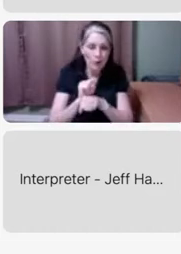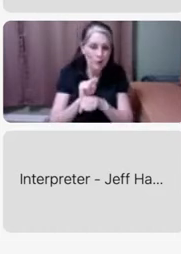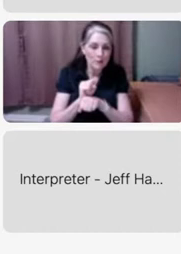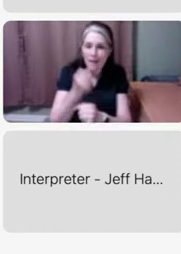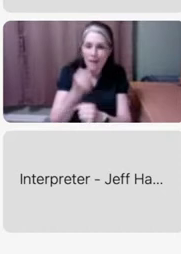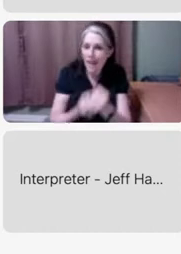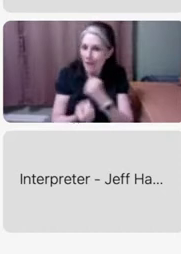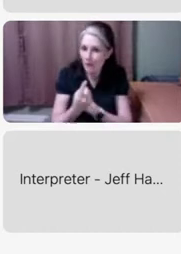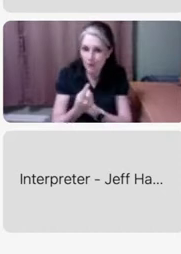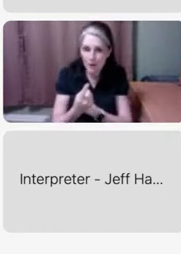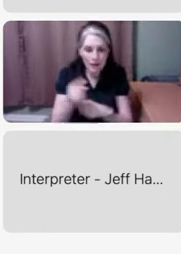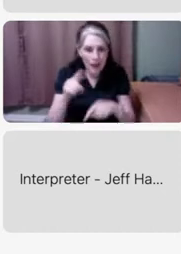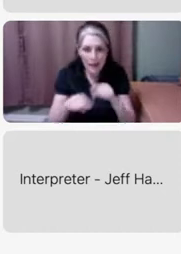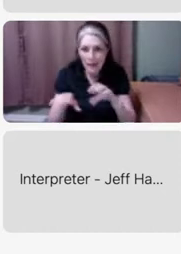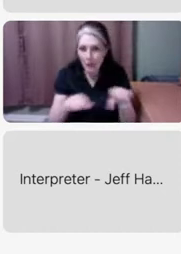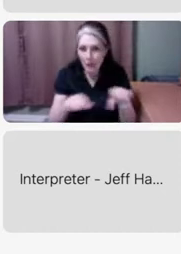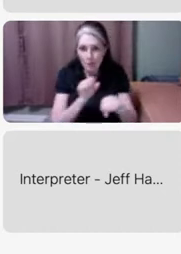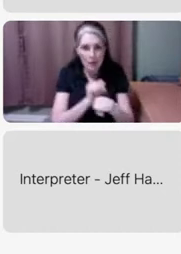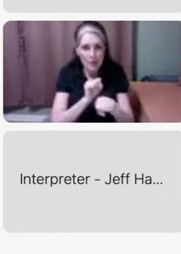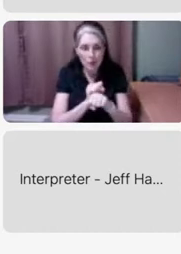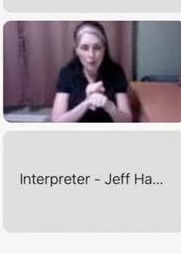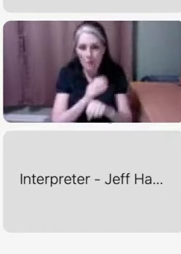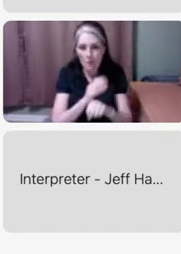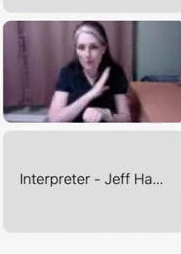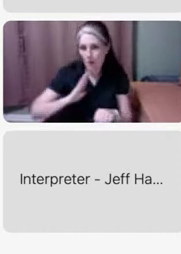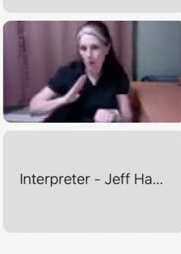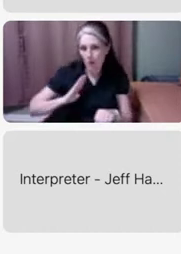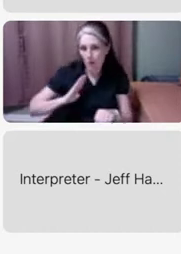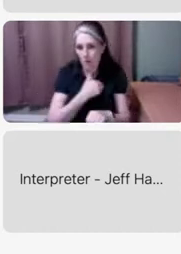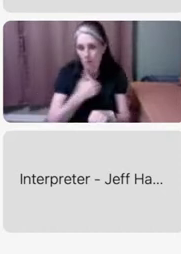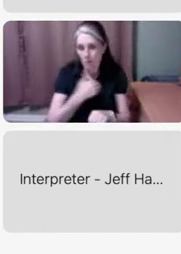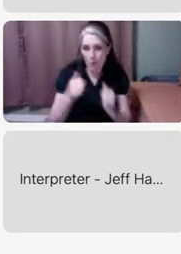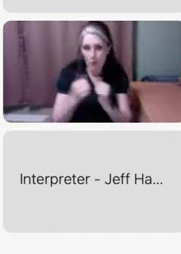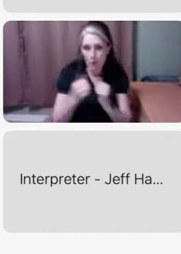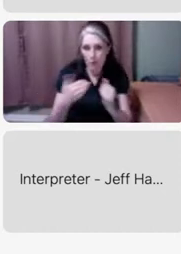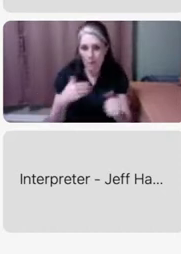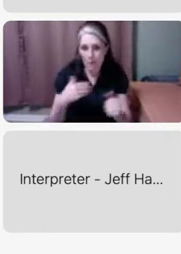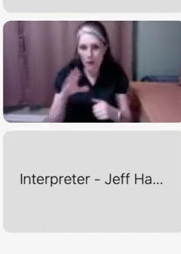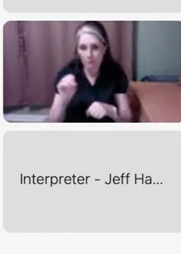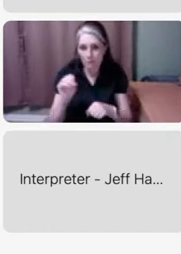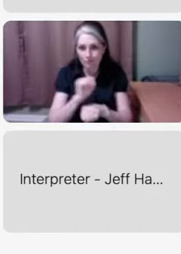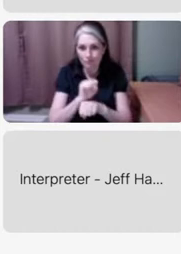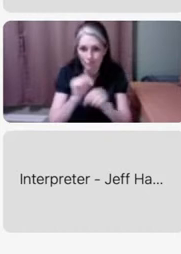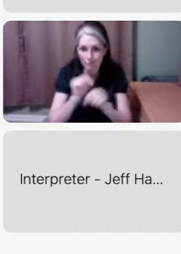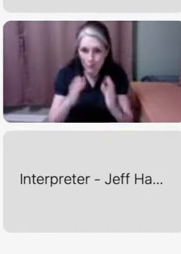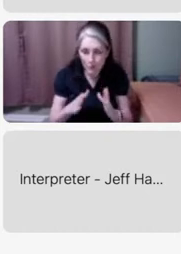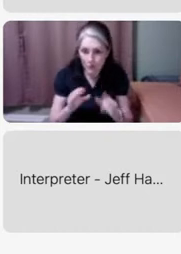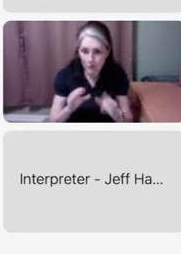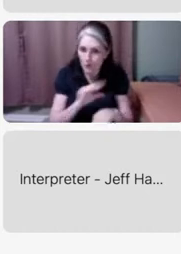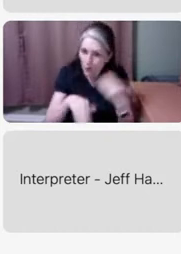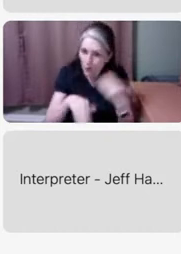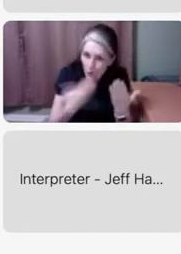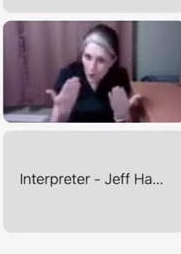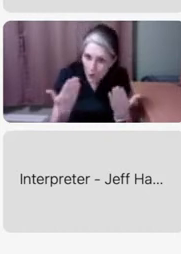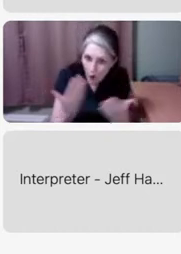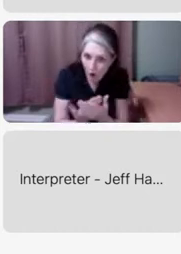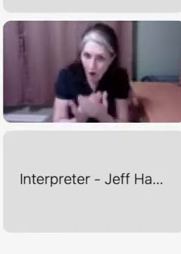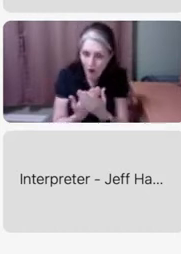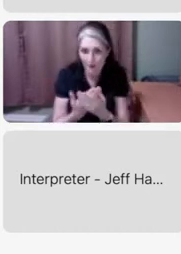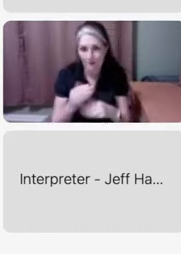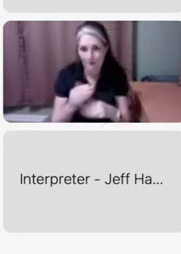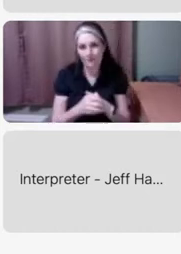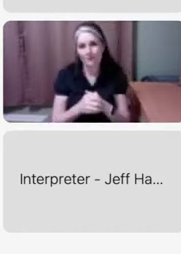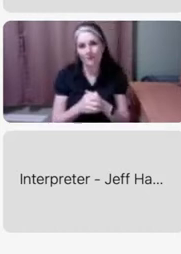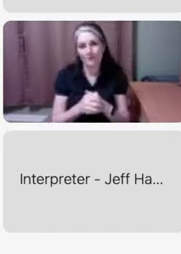do the job that i do as a board member if my colleagues weren't around you know all of them and uh you know it's it's a team